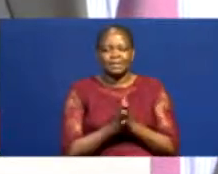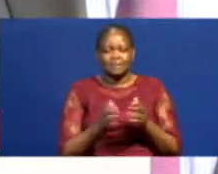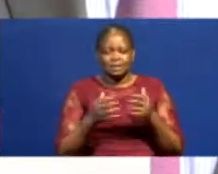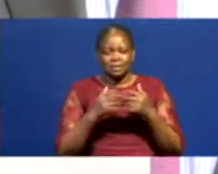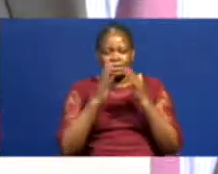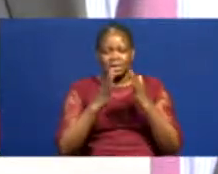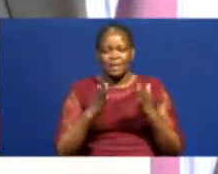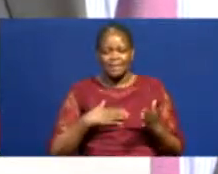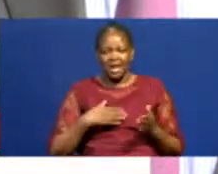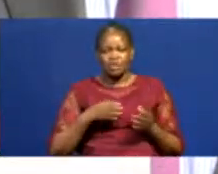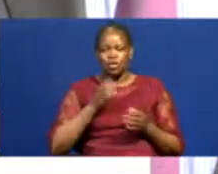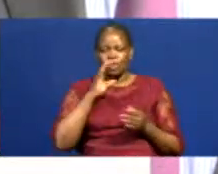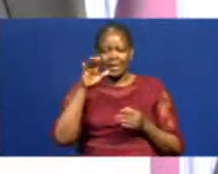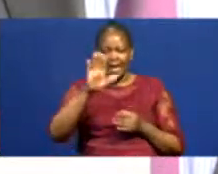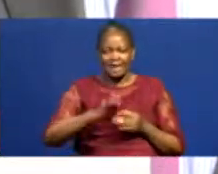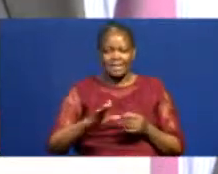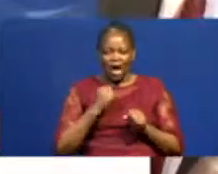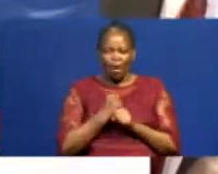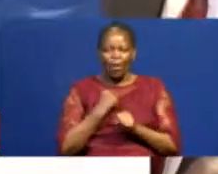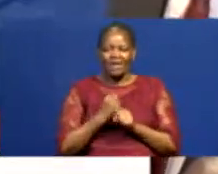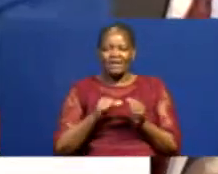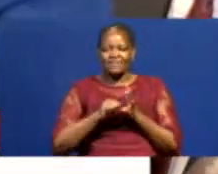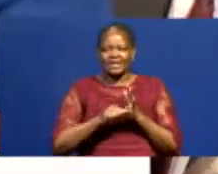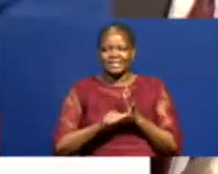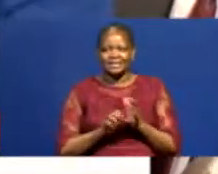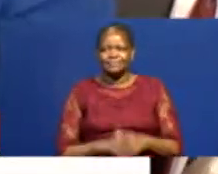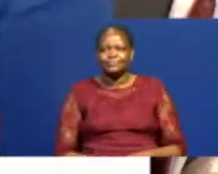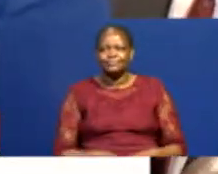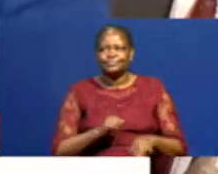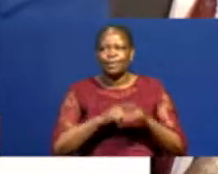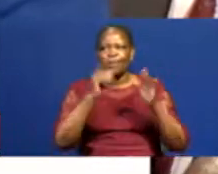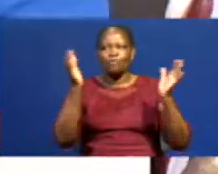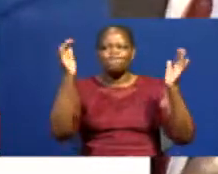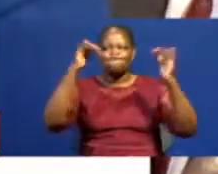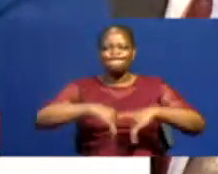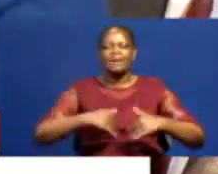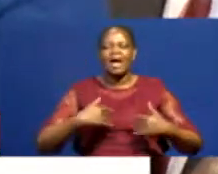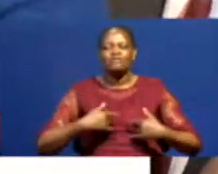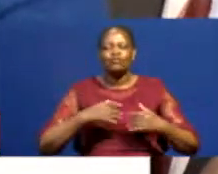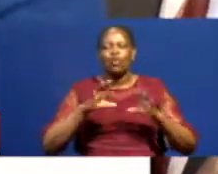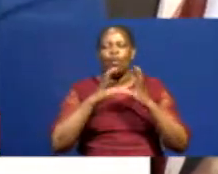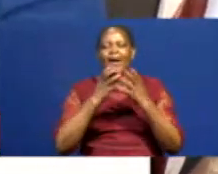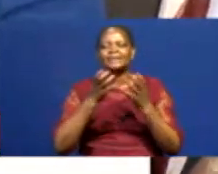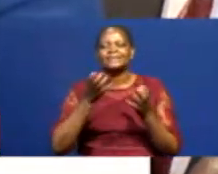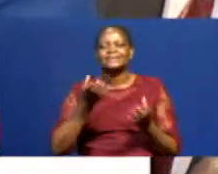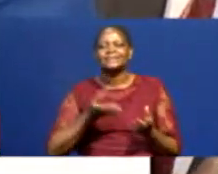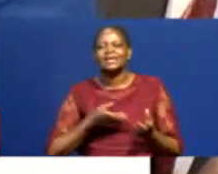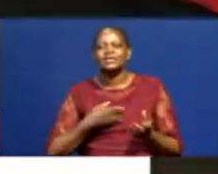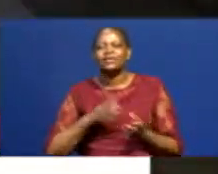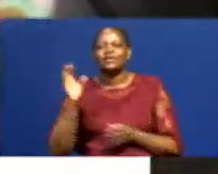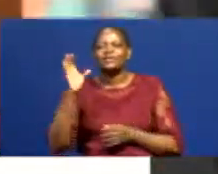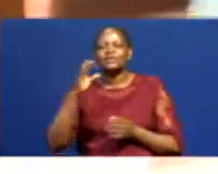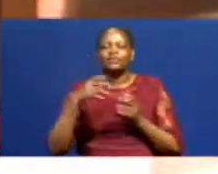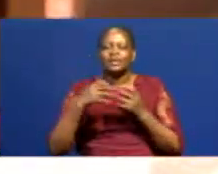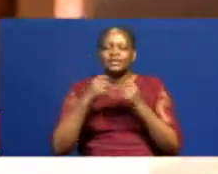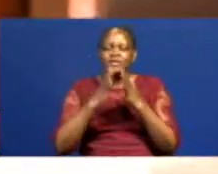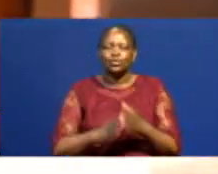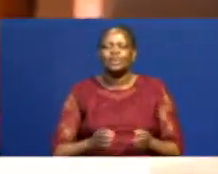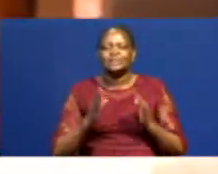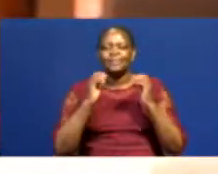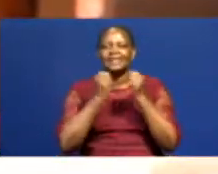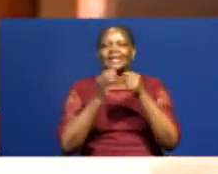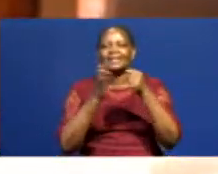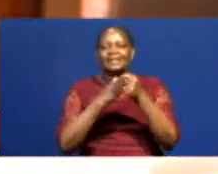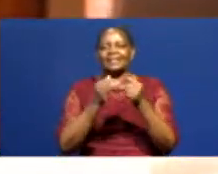in the water sector are working around the clock. During the convention, the World Council of Civil Engineering will also celebrate its